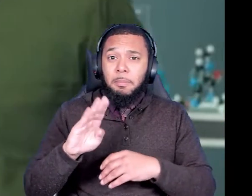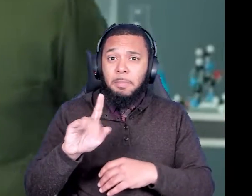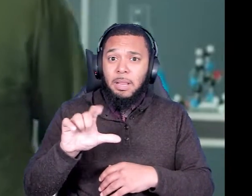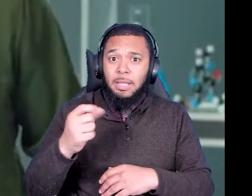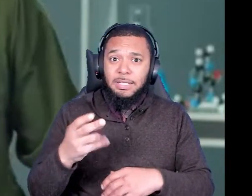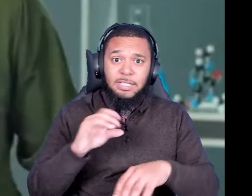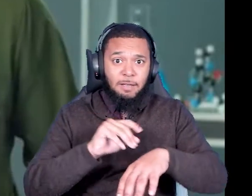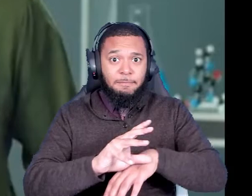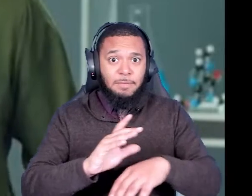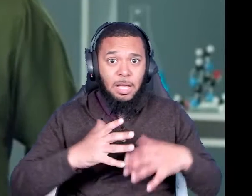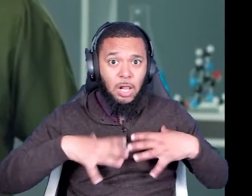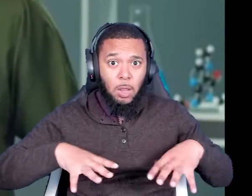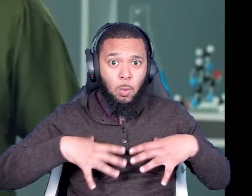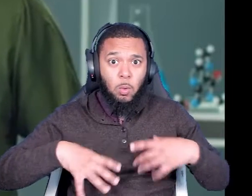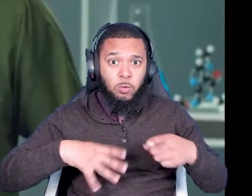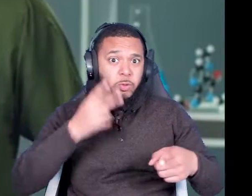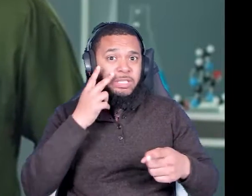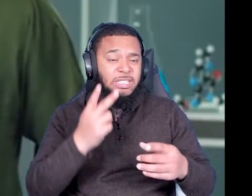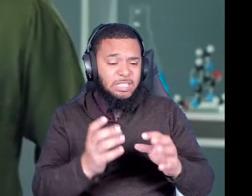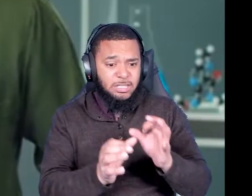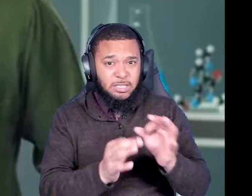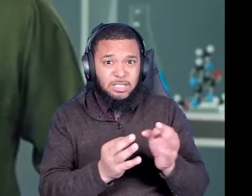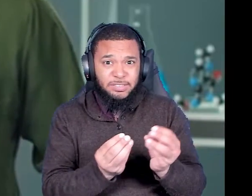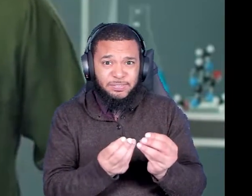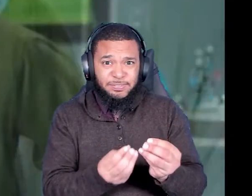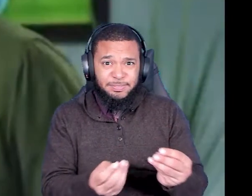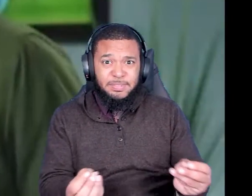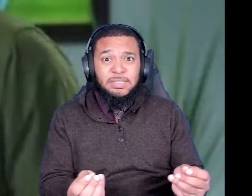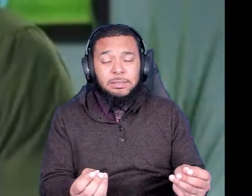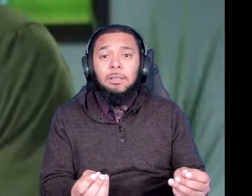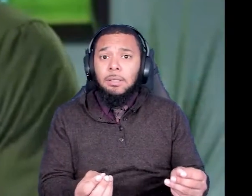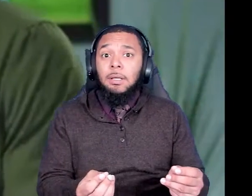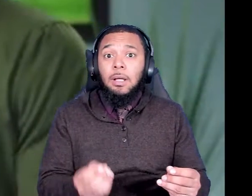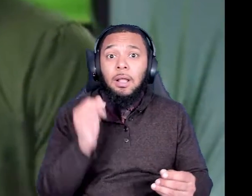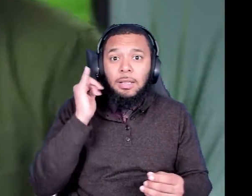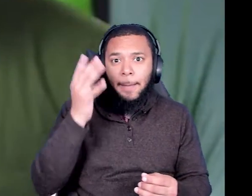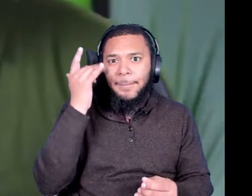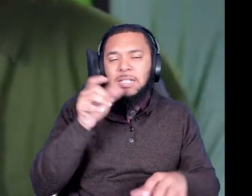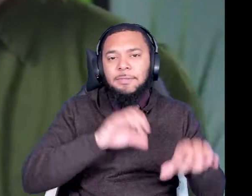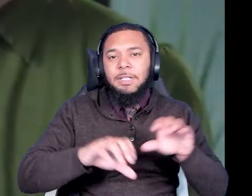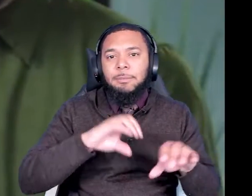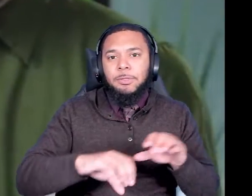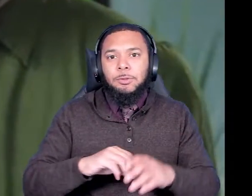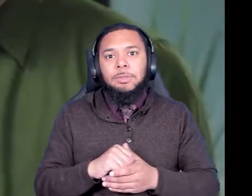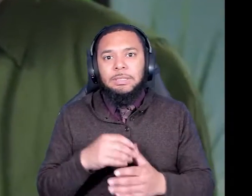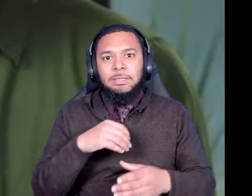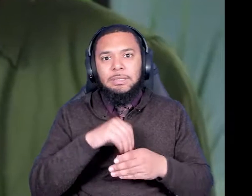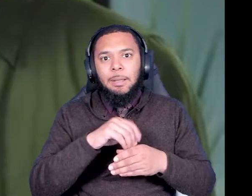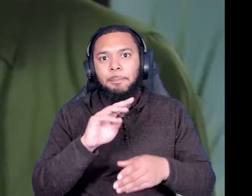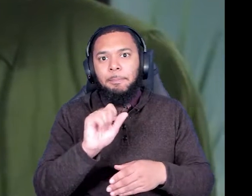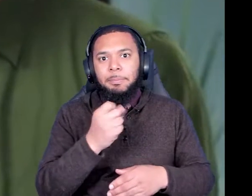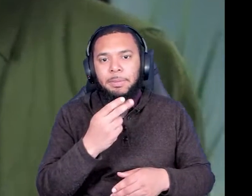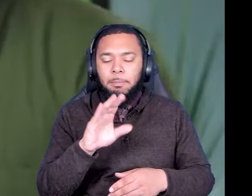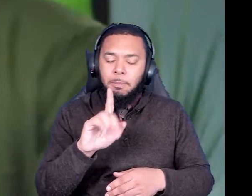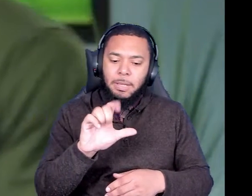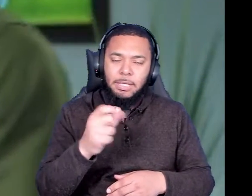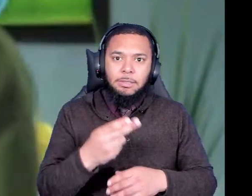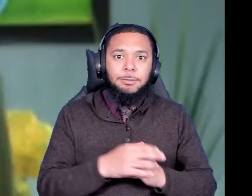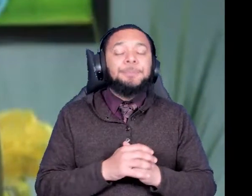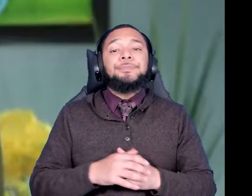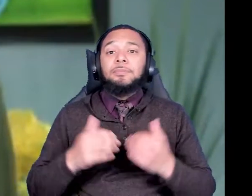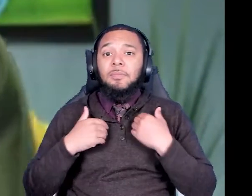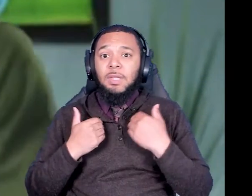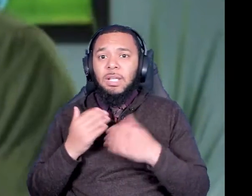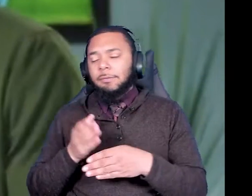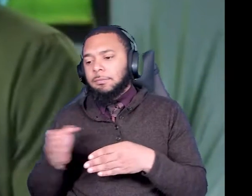clothes just because of that chemical nature that it has. So we've got these things that are very acidic. We've got